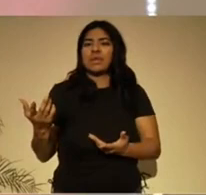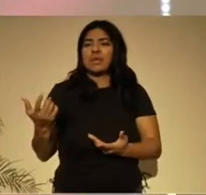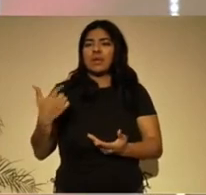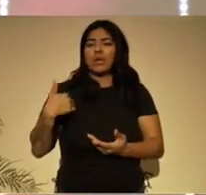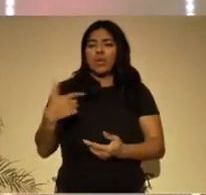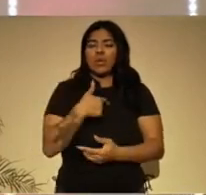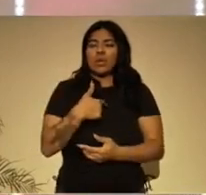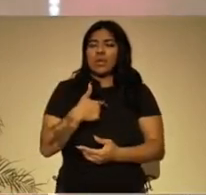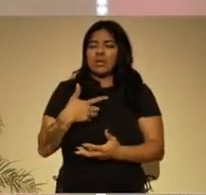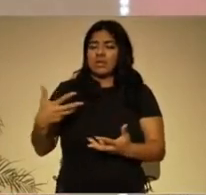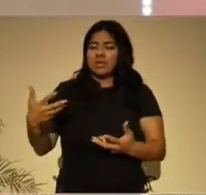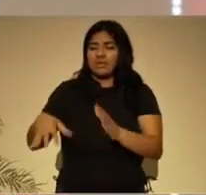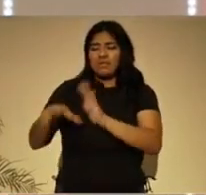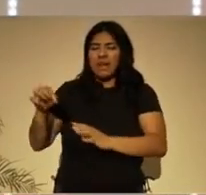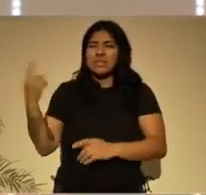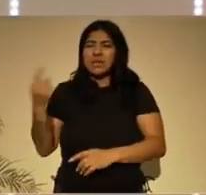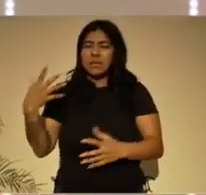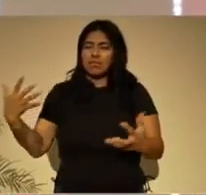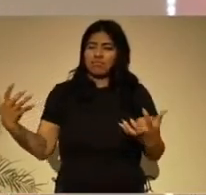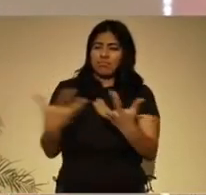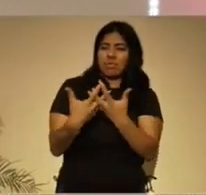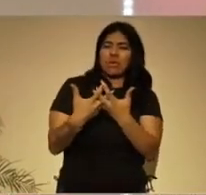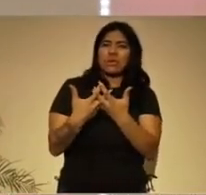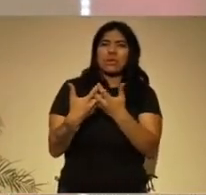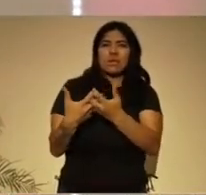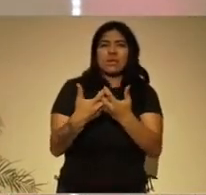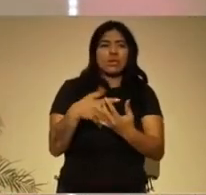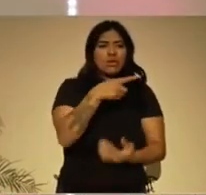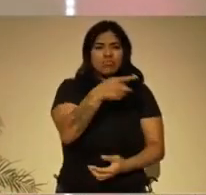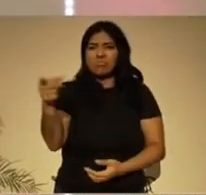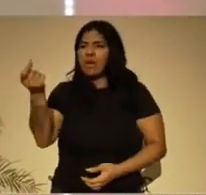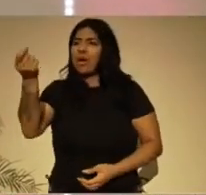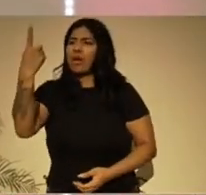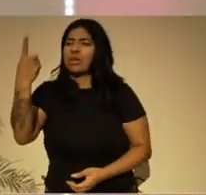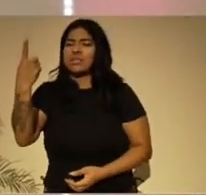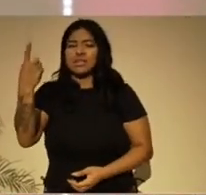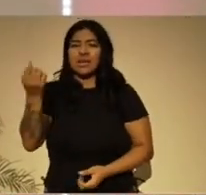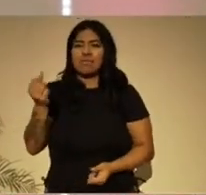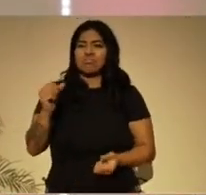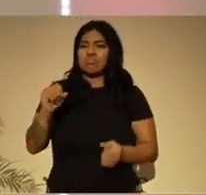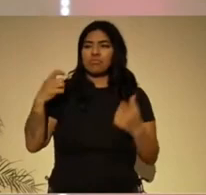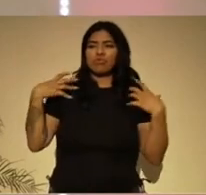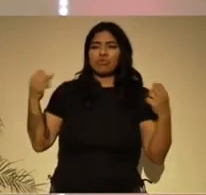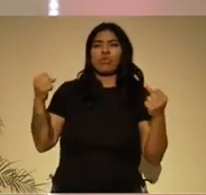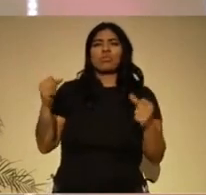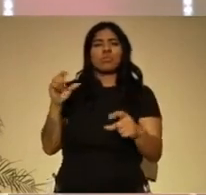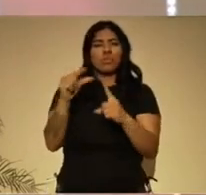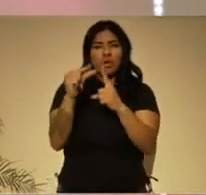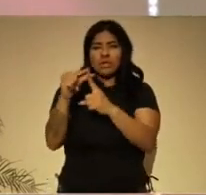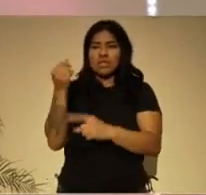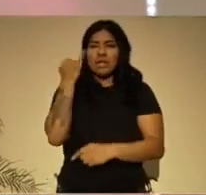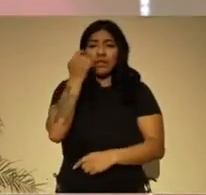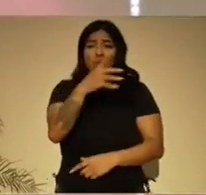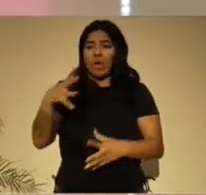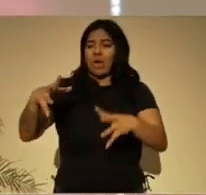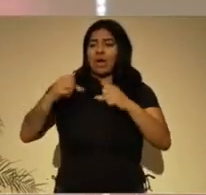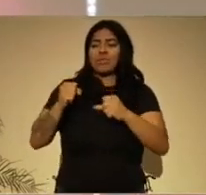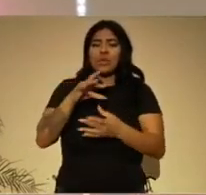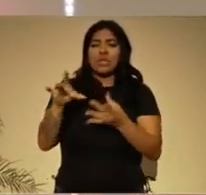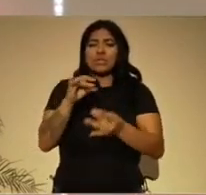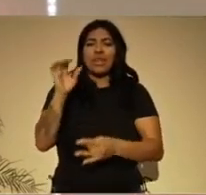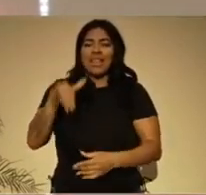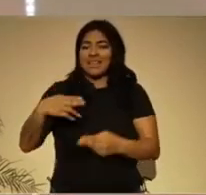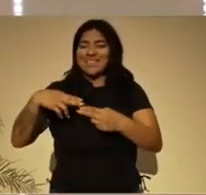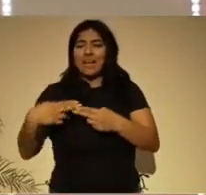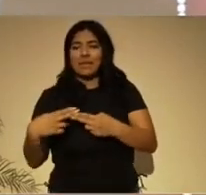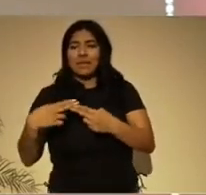bound together. Do you understand how strong these words are if you're capturing this in the spirit? Do you understand how heavy